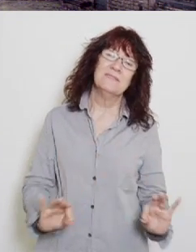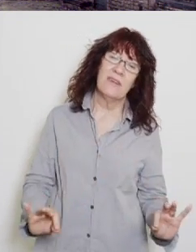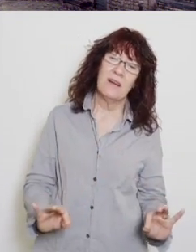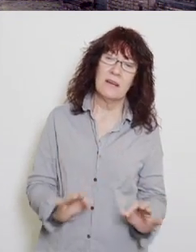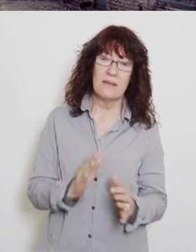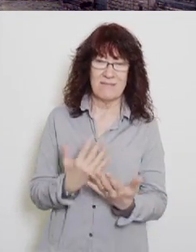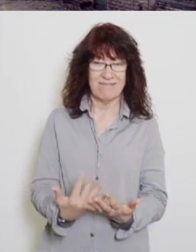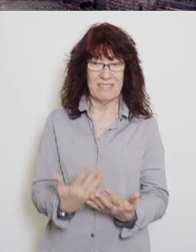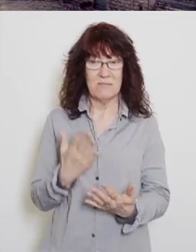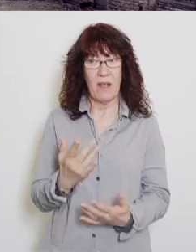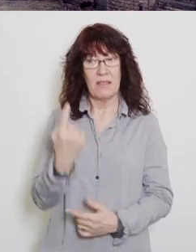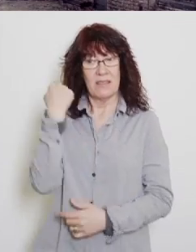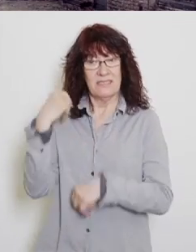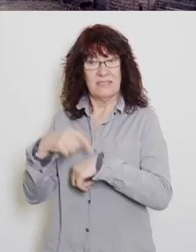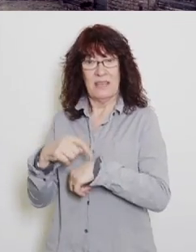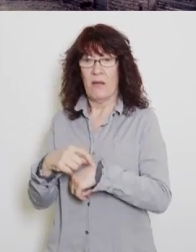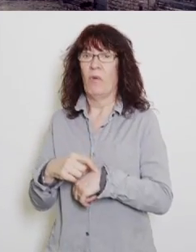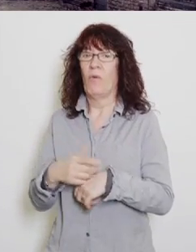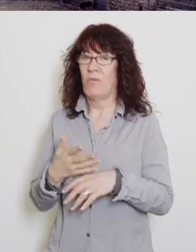works was a place of intense activity.